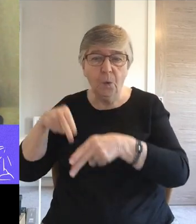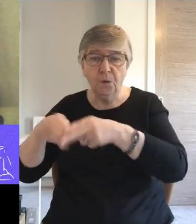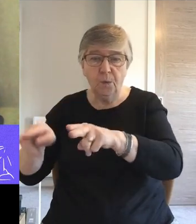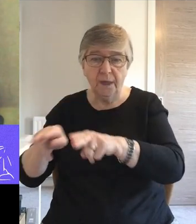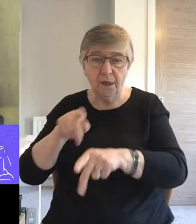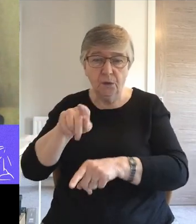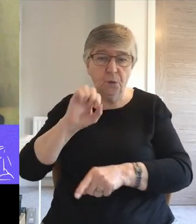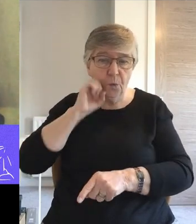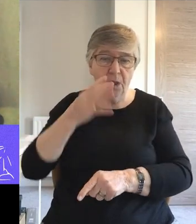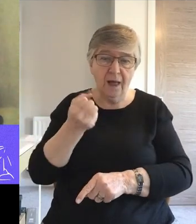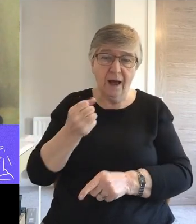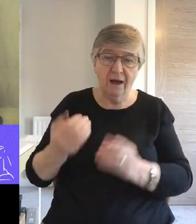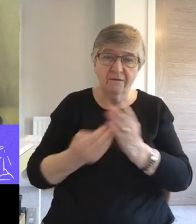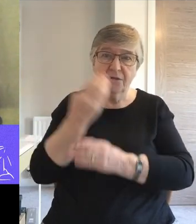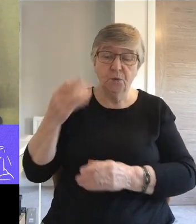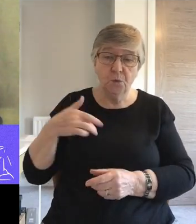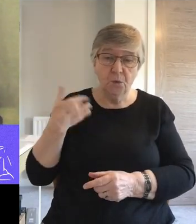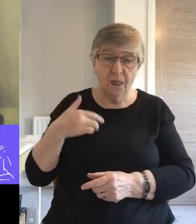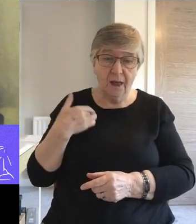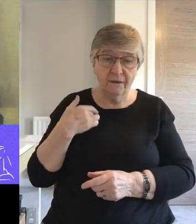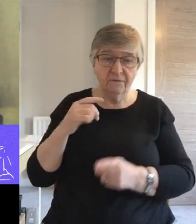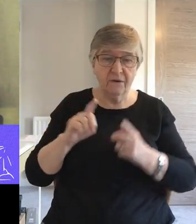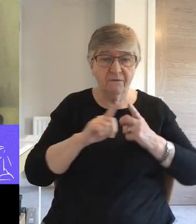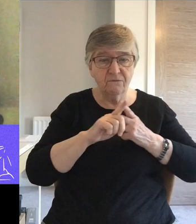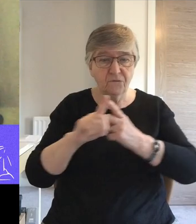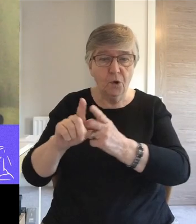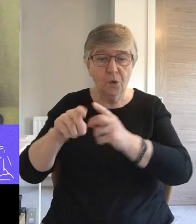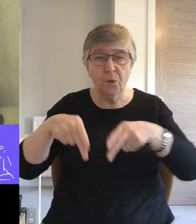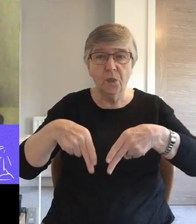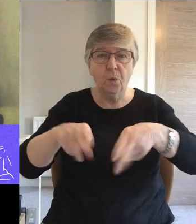live. Follow the way of knowledge."